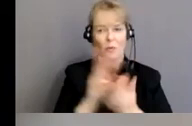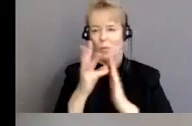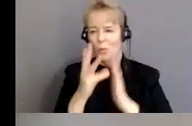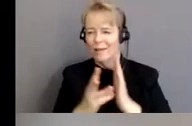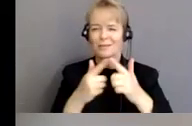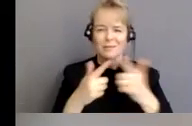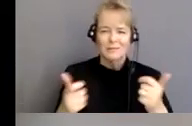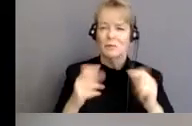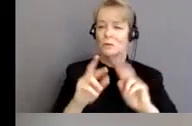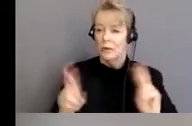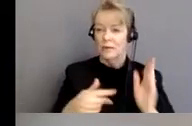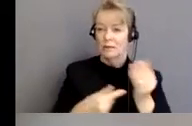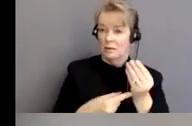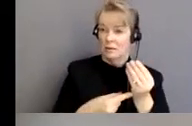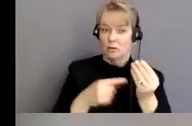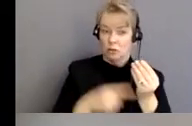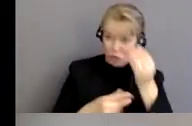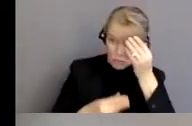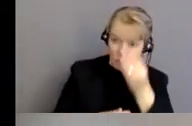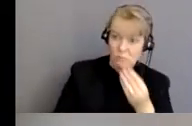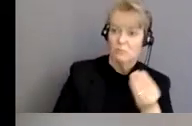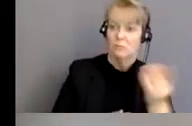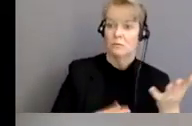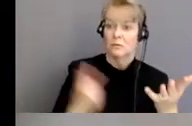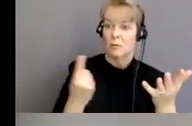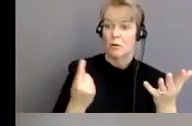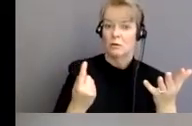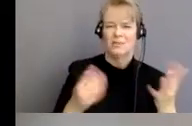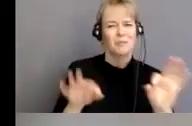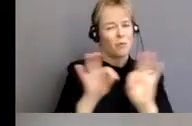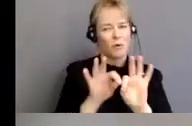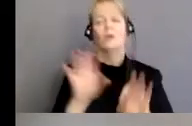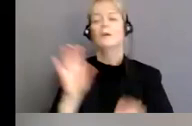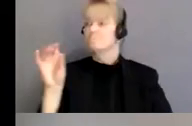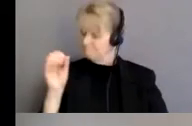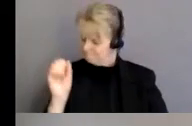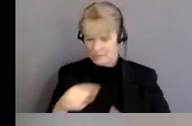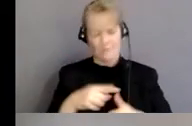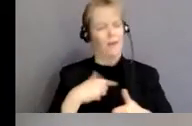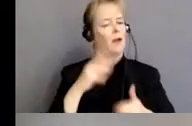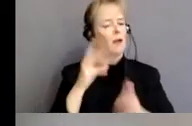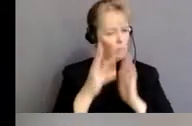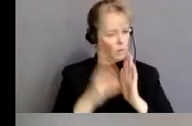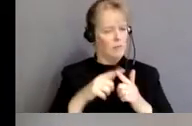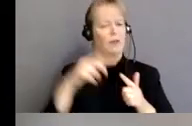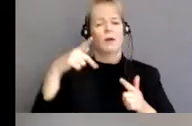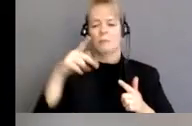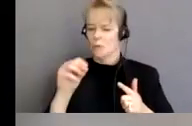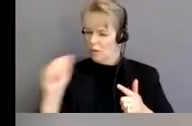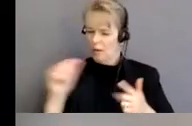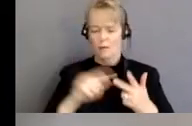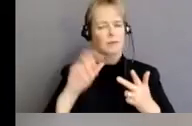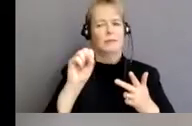anyone? And I think that's really important, because people say, yep, I've got my will, got my power of attorney, got everything, it's all put in